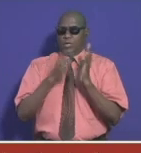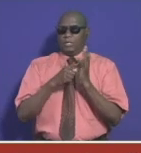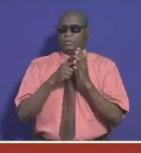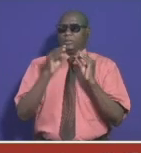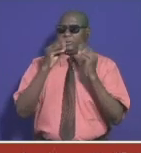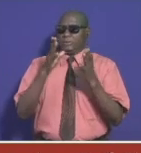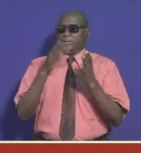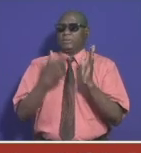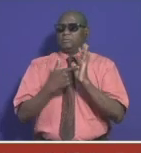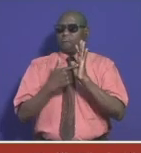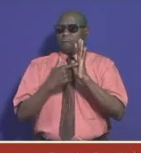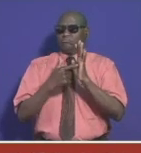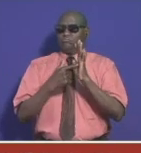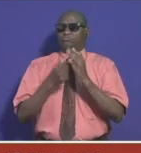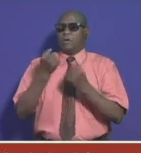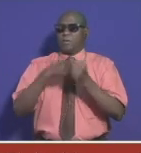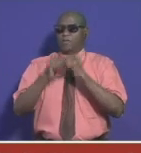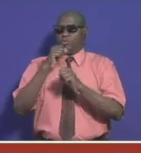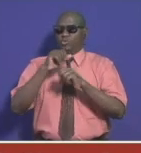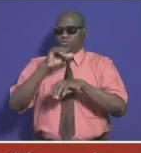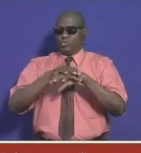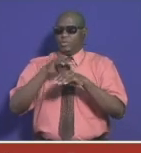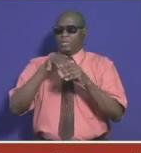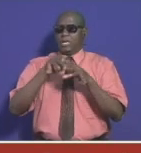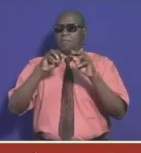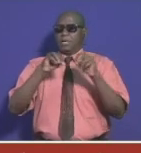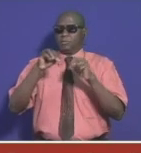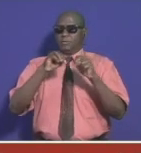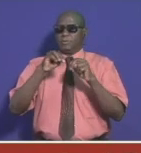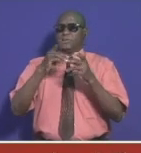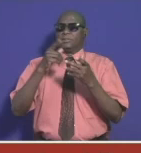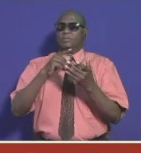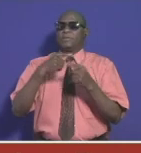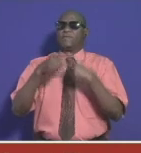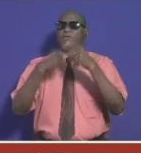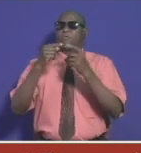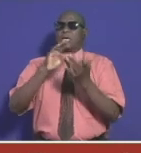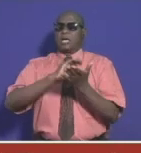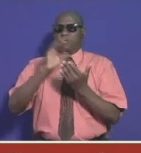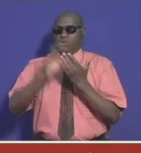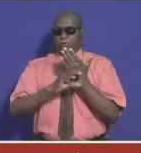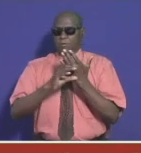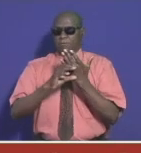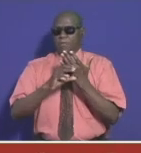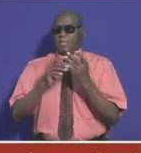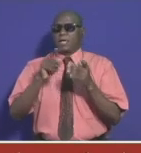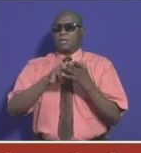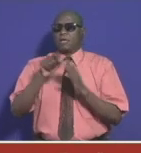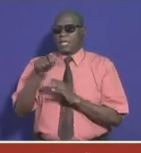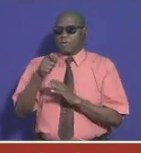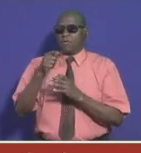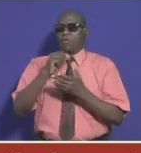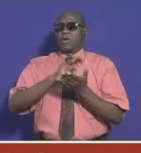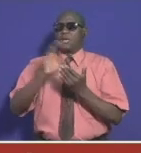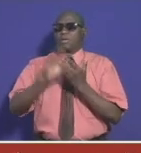who have demonstrated exemplary performance in management and delivery of the curriculum, including co-curriculum activities